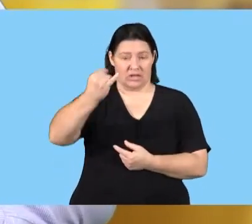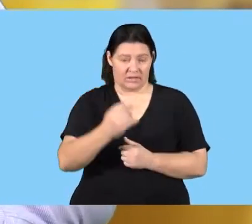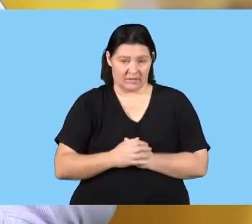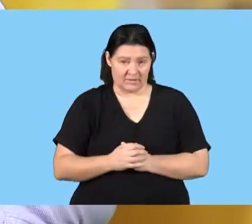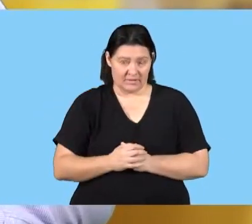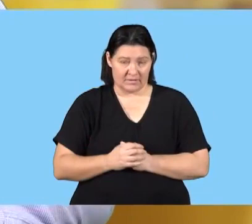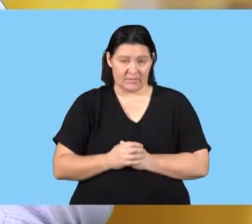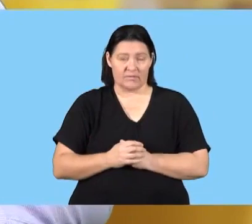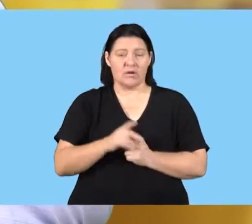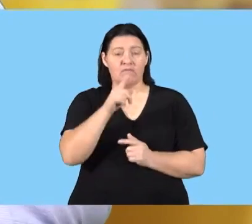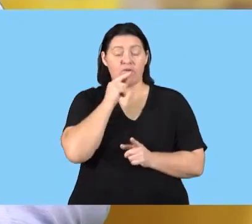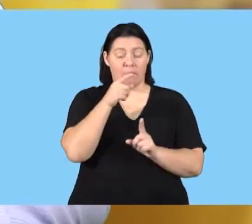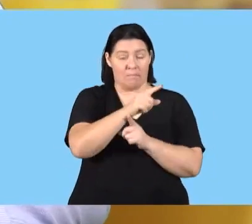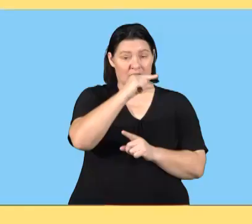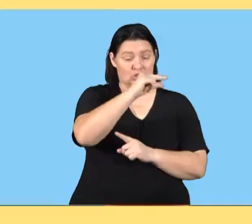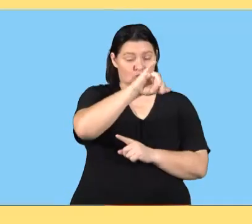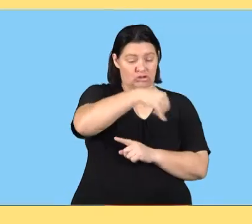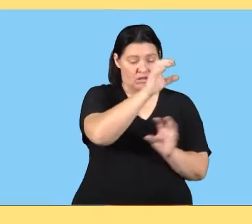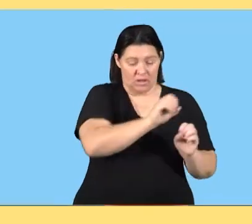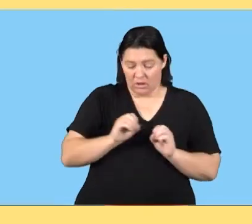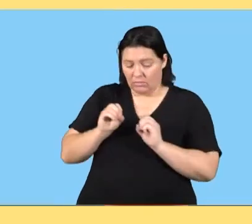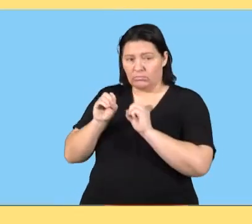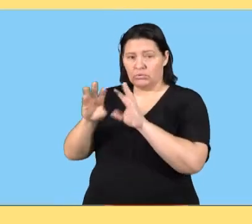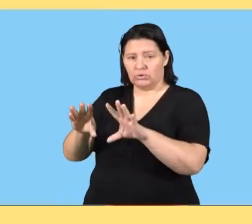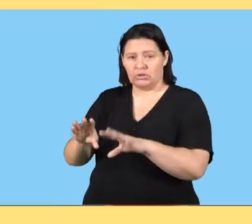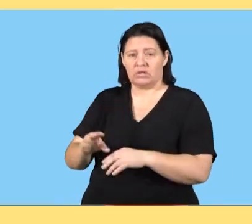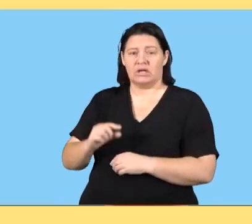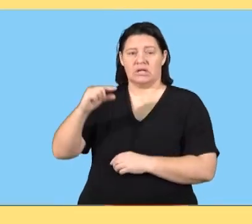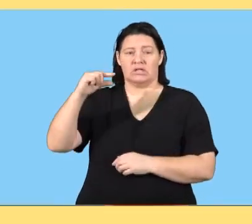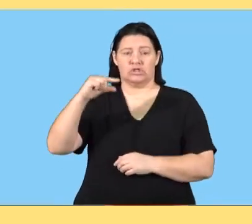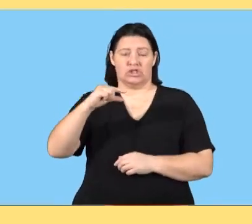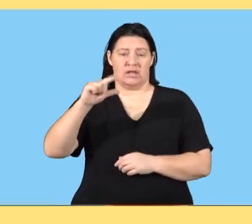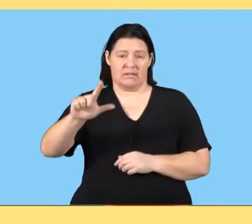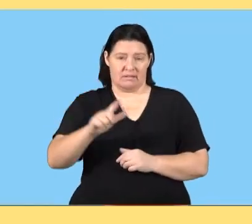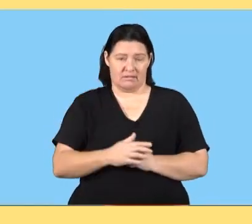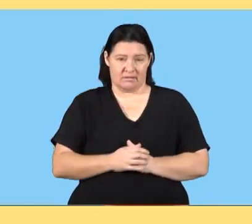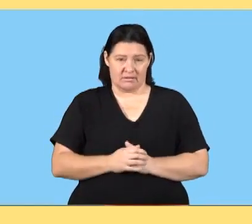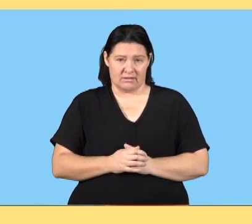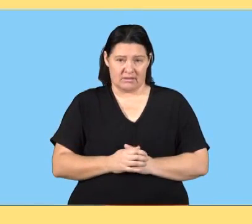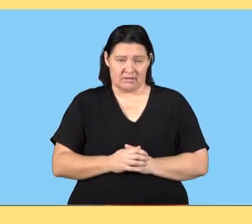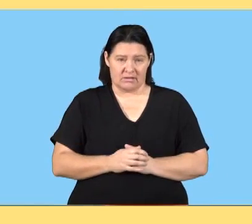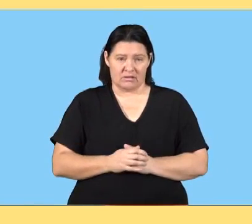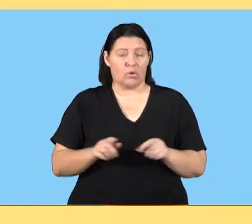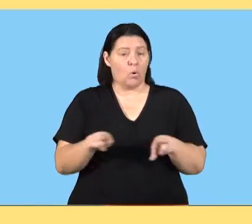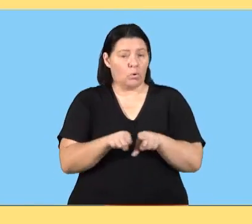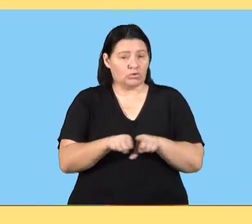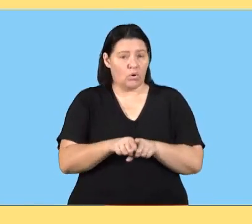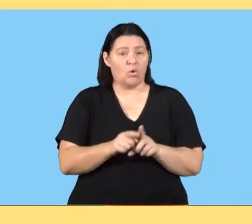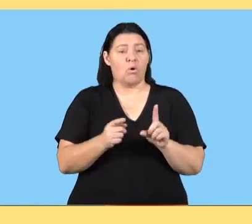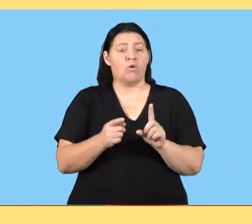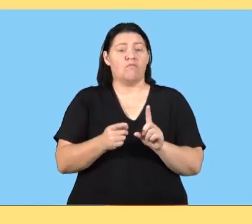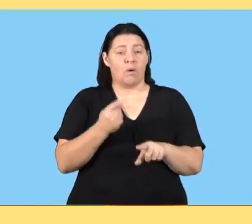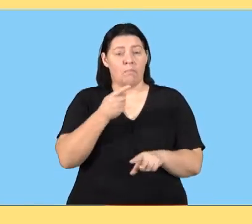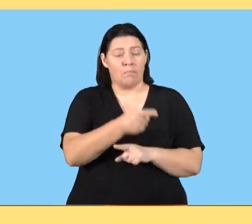journal. You should also be able to post from the general journal to the general ledger. We should also be